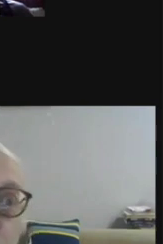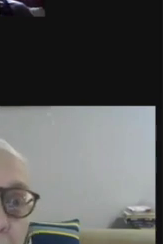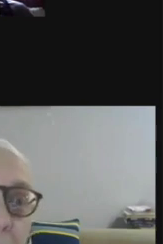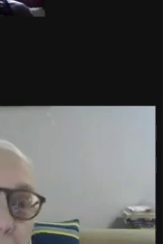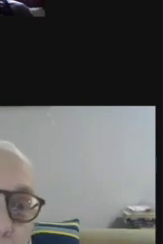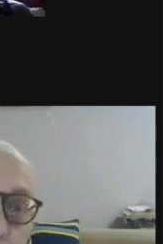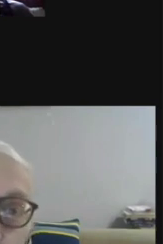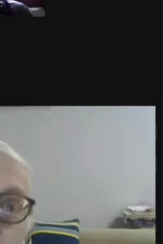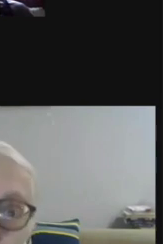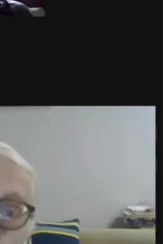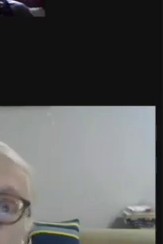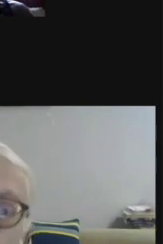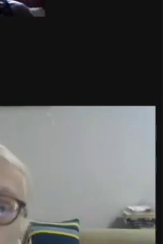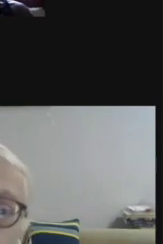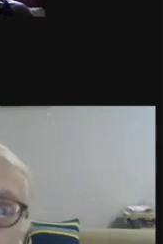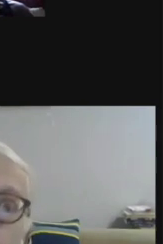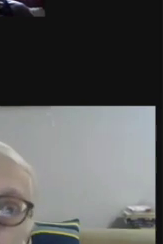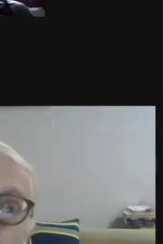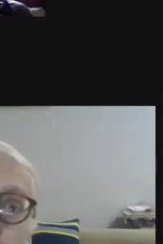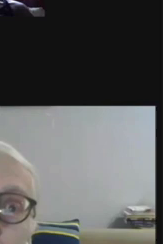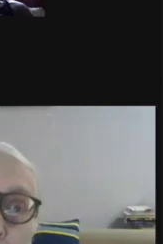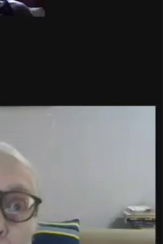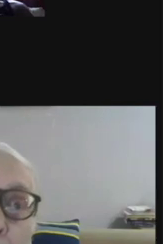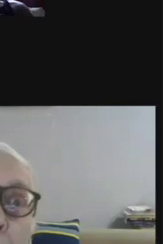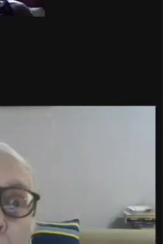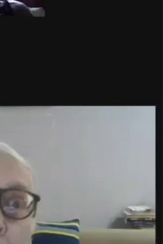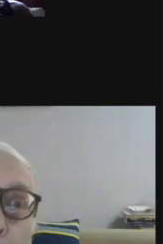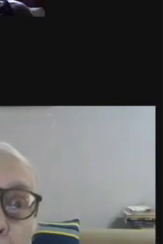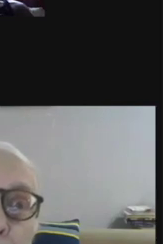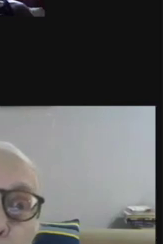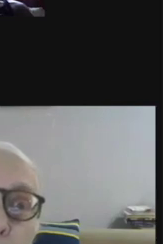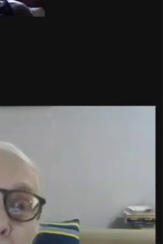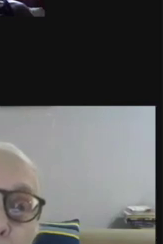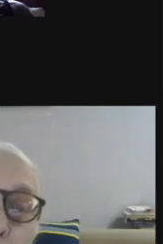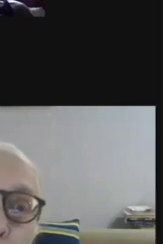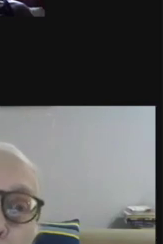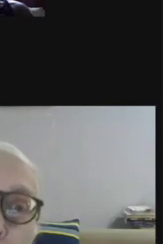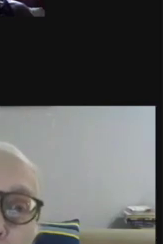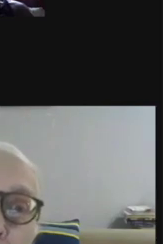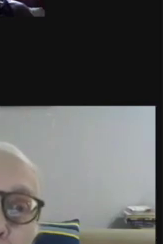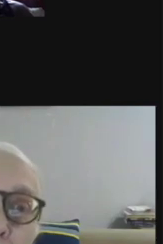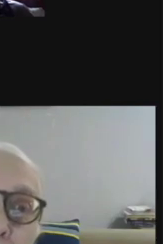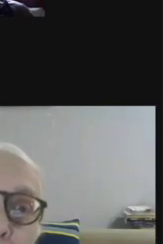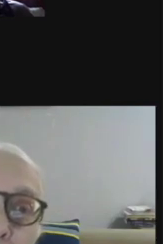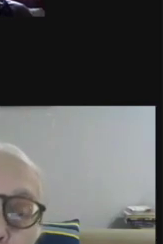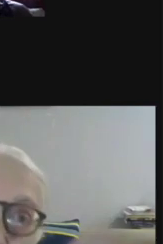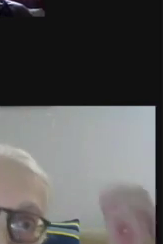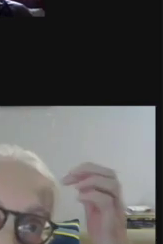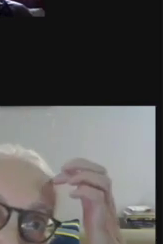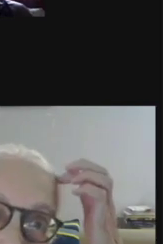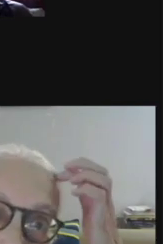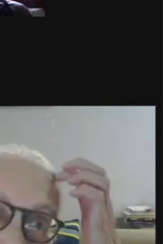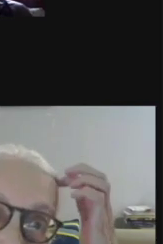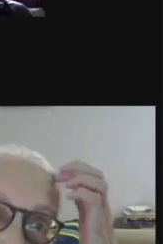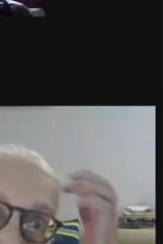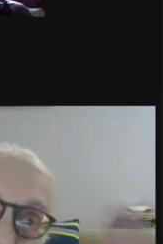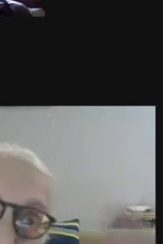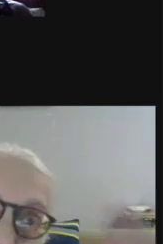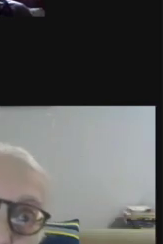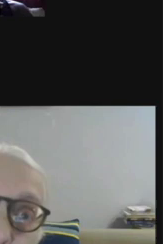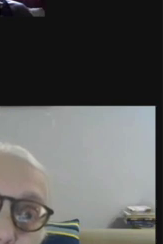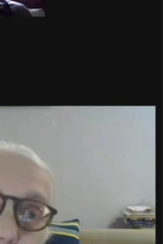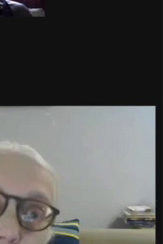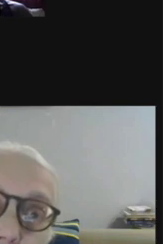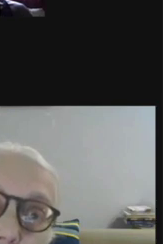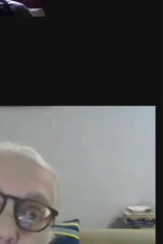know we're gonna have to pay a little bit more. Yeah. Yeah. How about you, Ryan? Where would you like to take a vacation? I'm going to